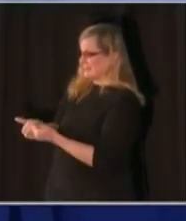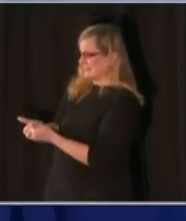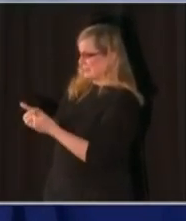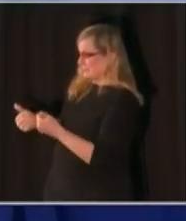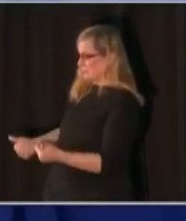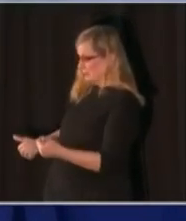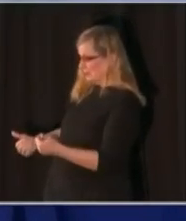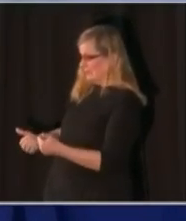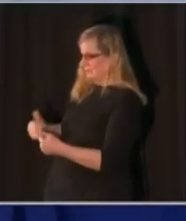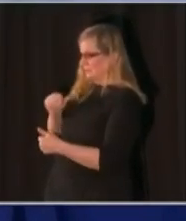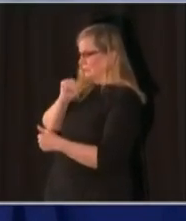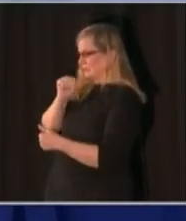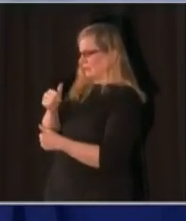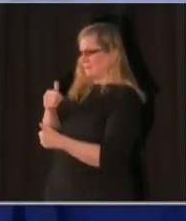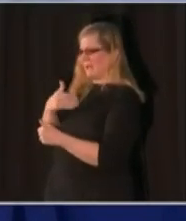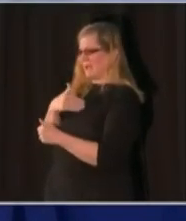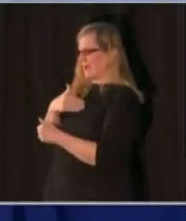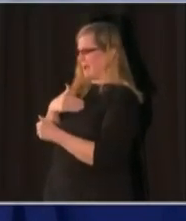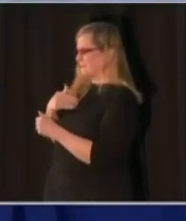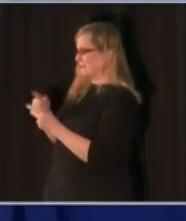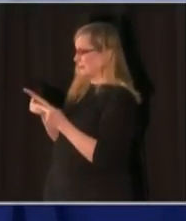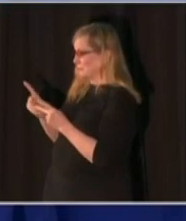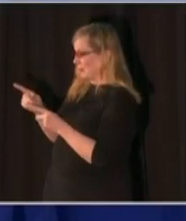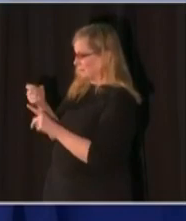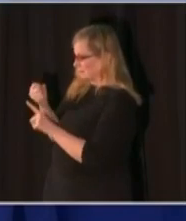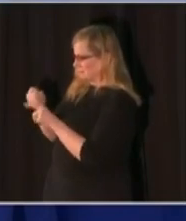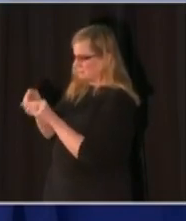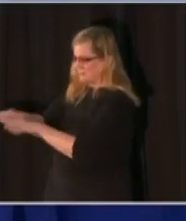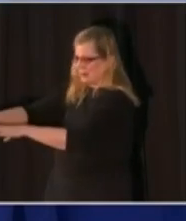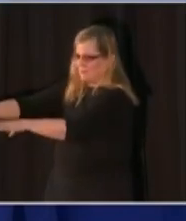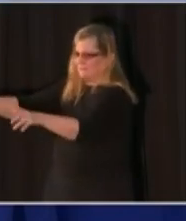our congregate sheltering as best we can.